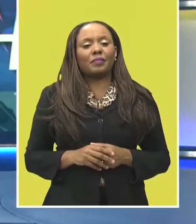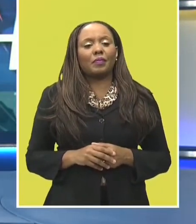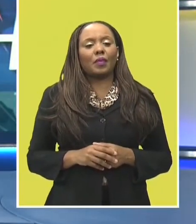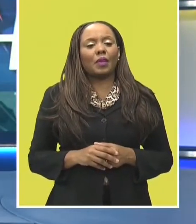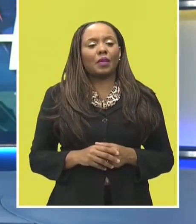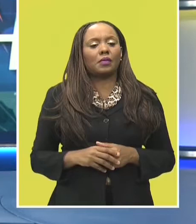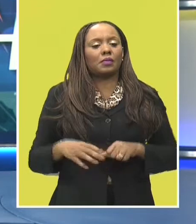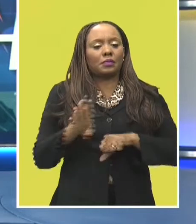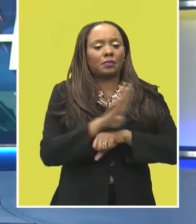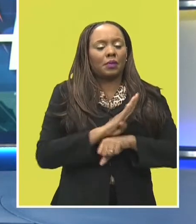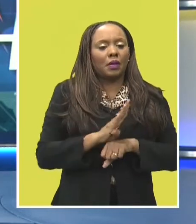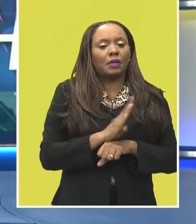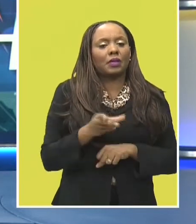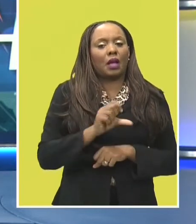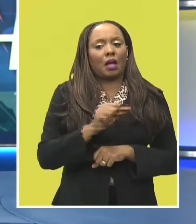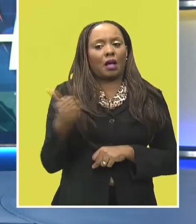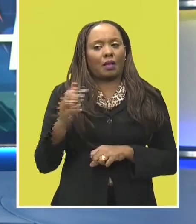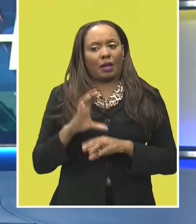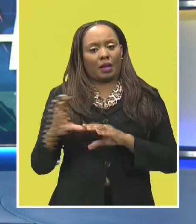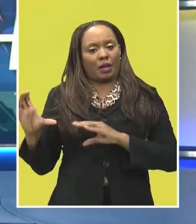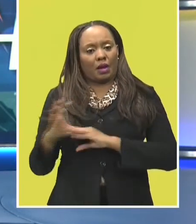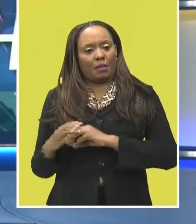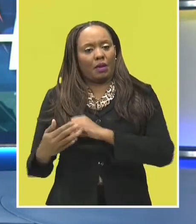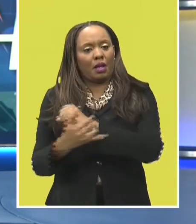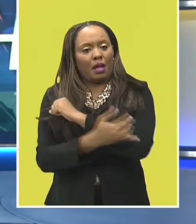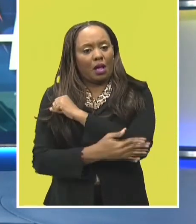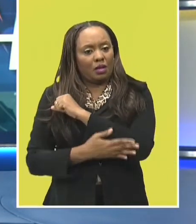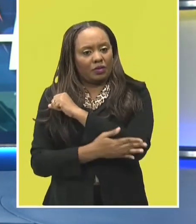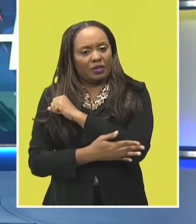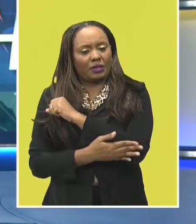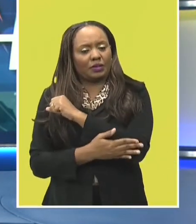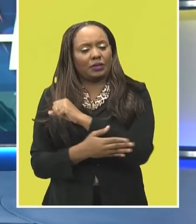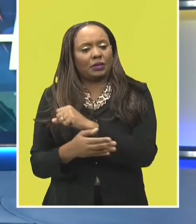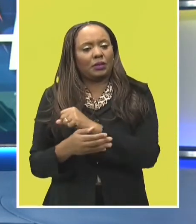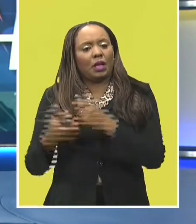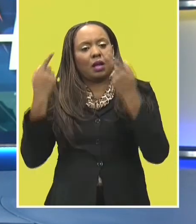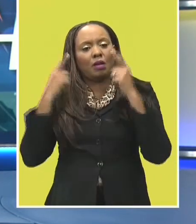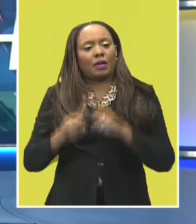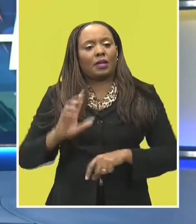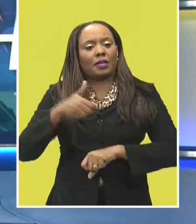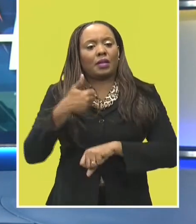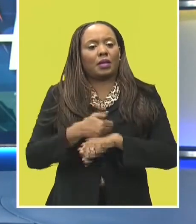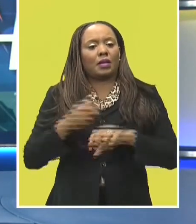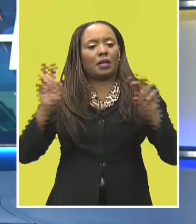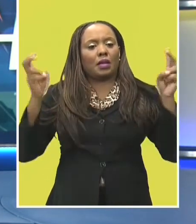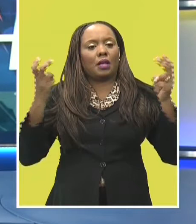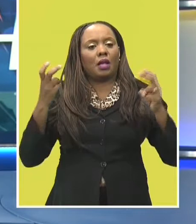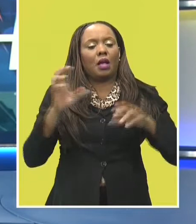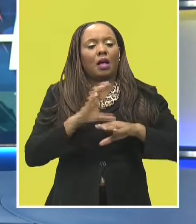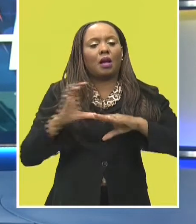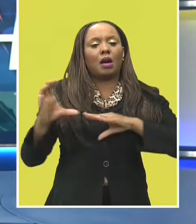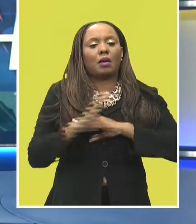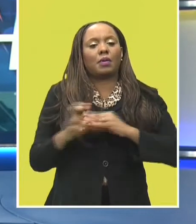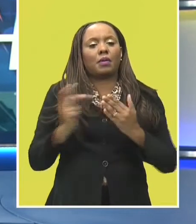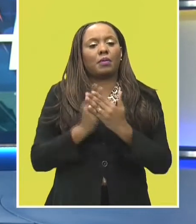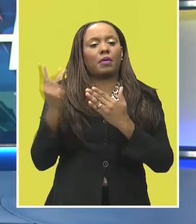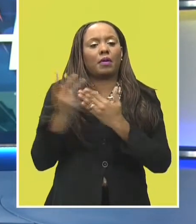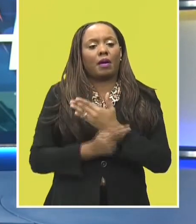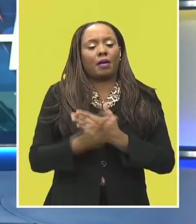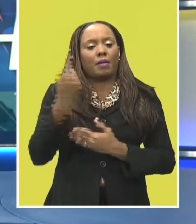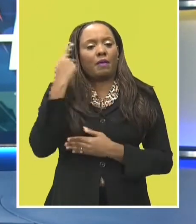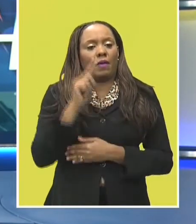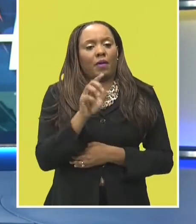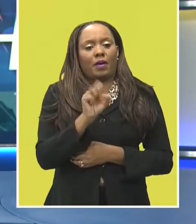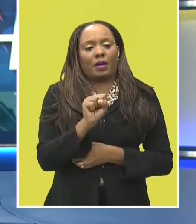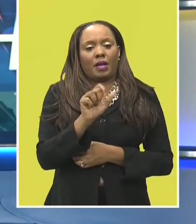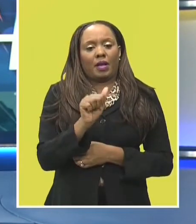Barbados is among several Caribbean states that have agreed to cooperate to establish a Caribbean program for sargassum. The program